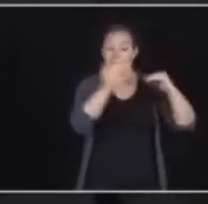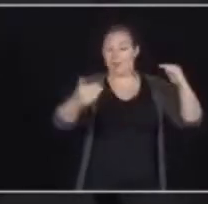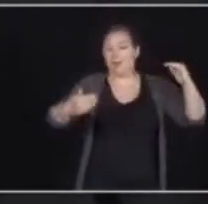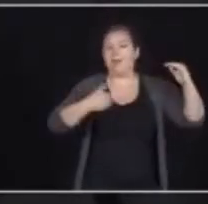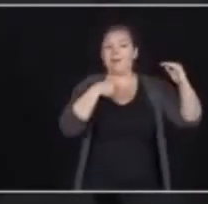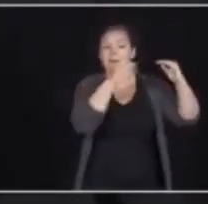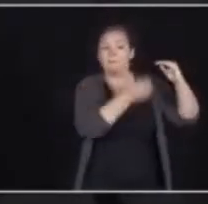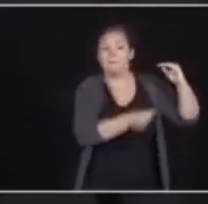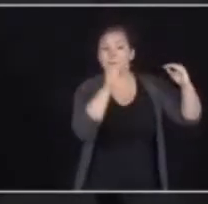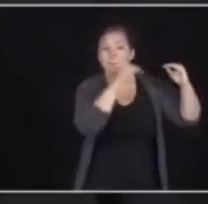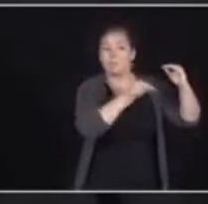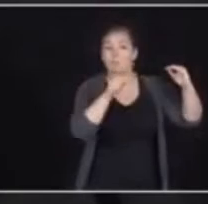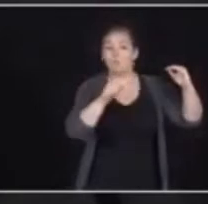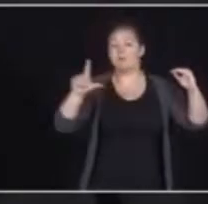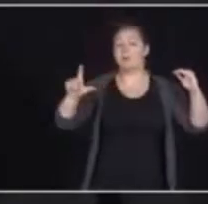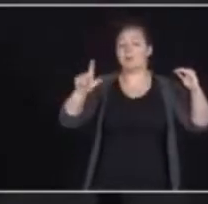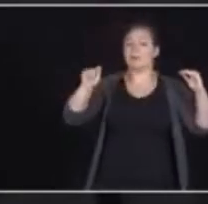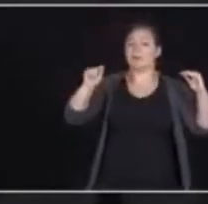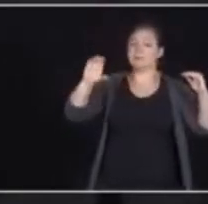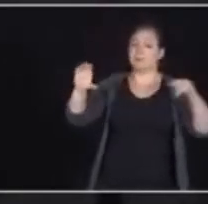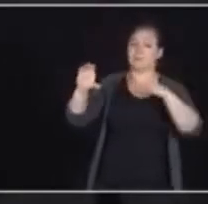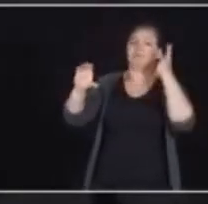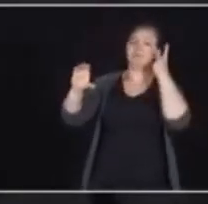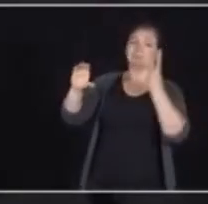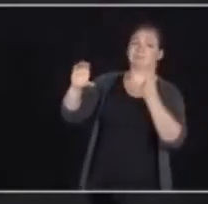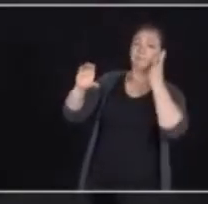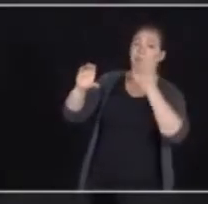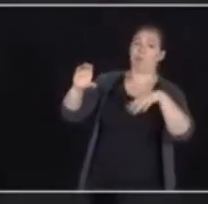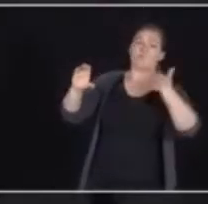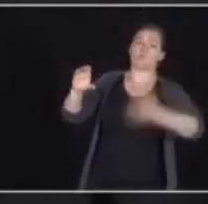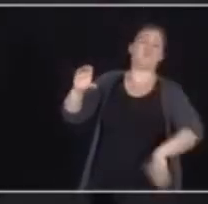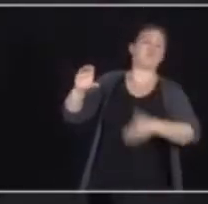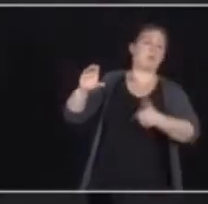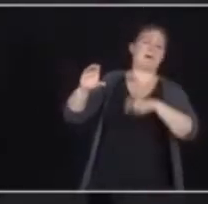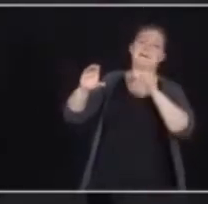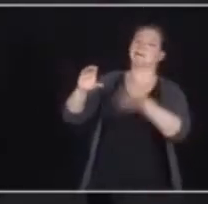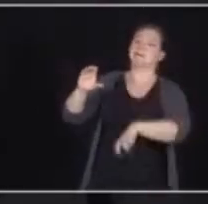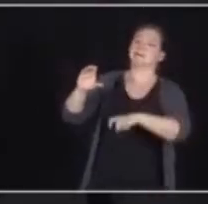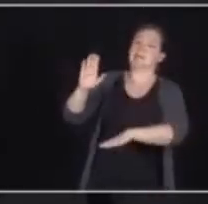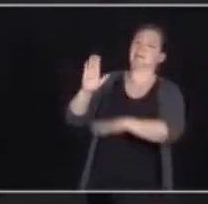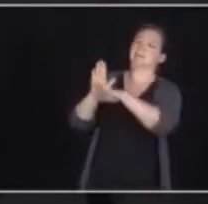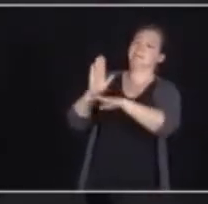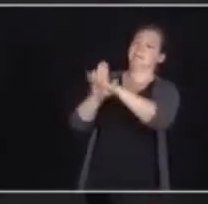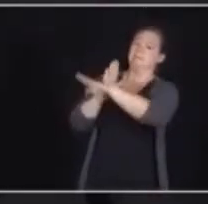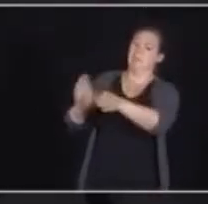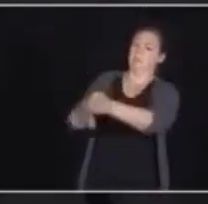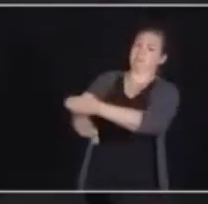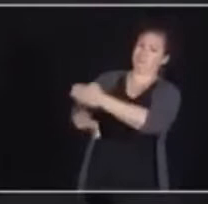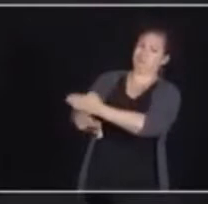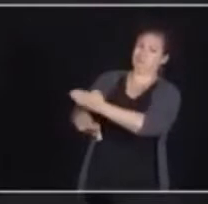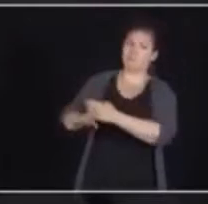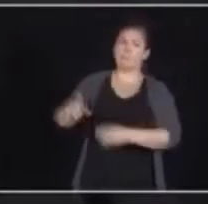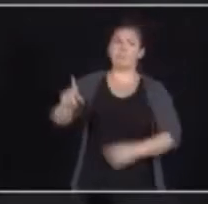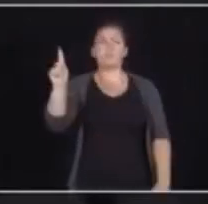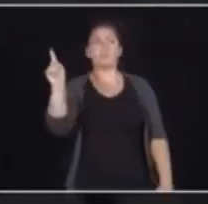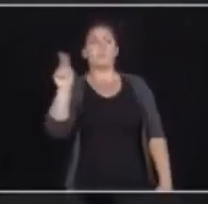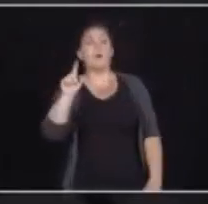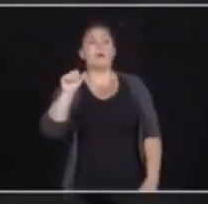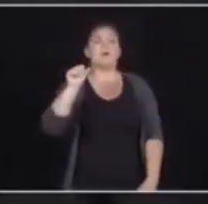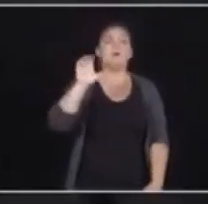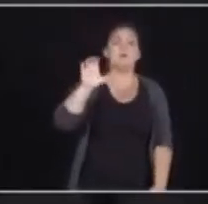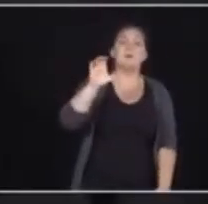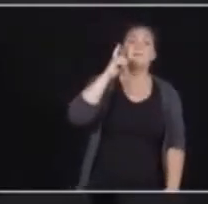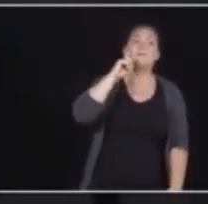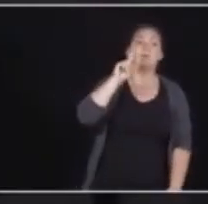that demonstrates the necessity to redevelop. The issues surrounding where we put air conditioning in our long-term care homes has